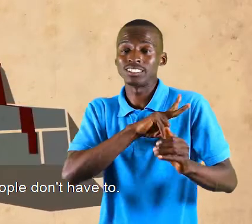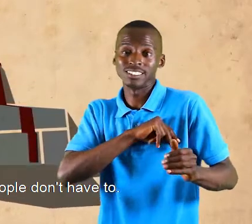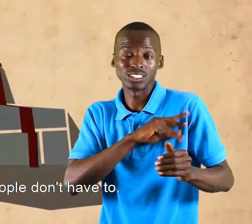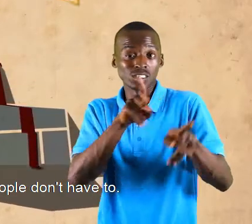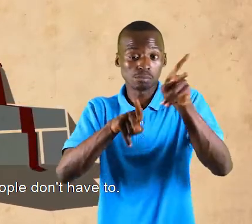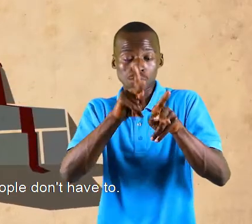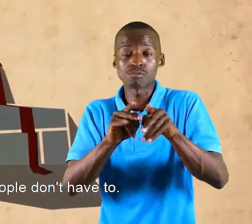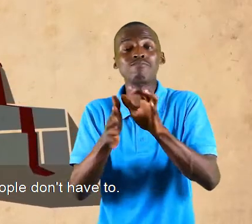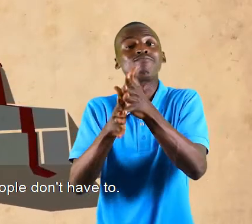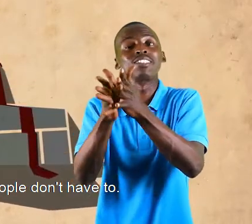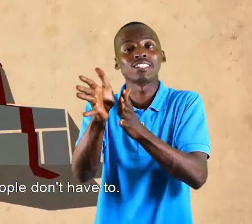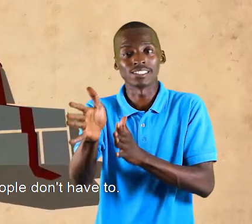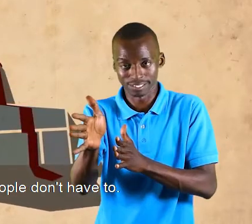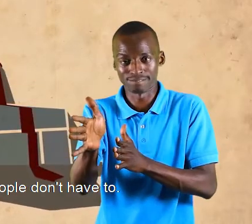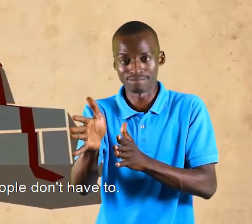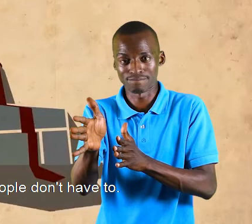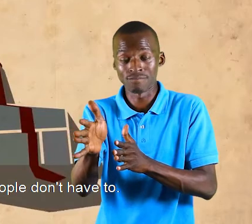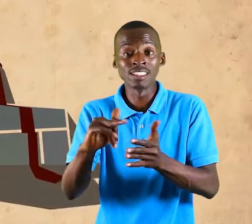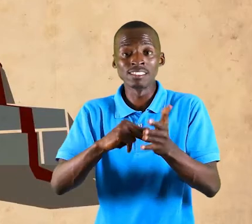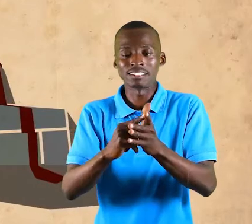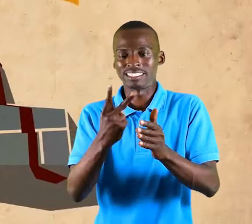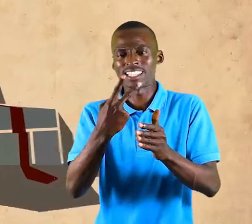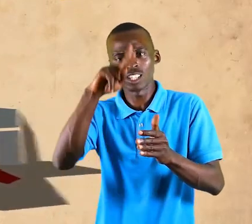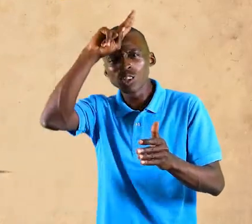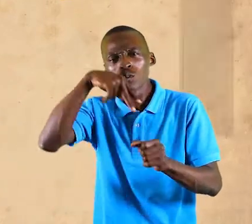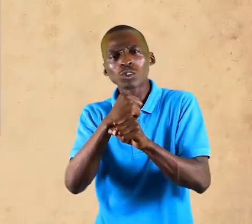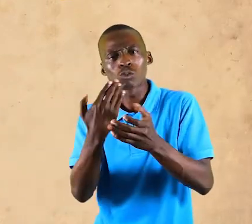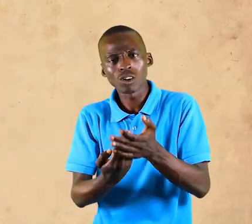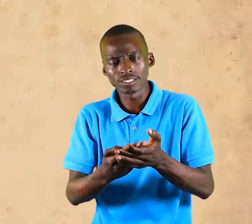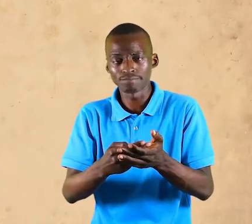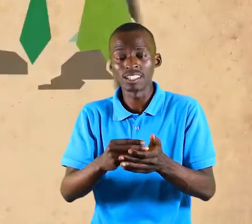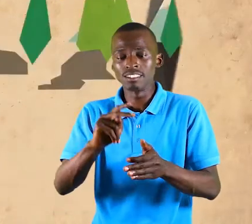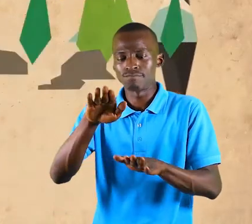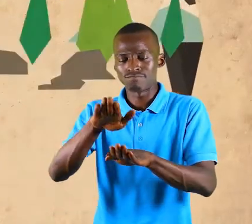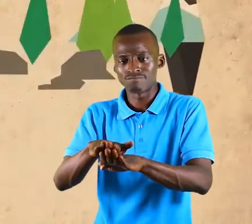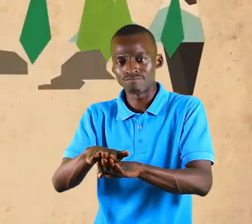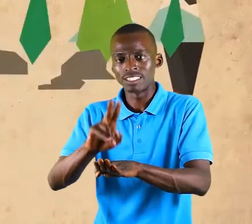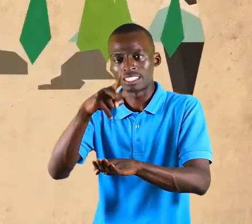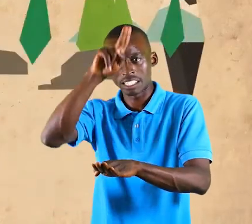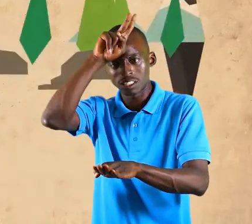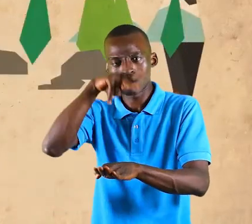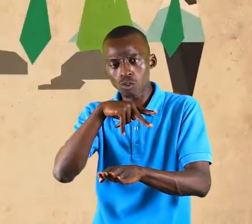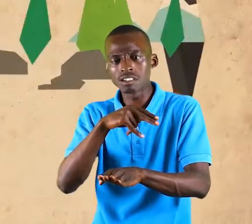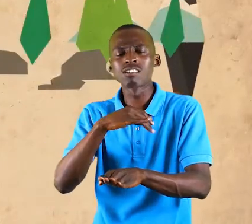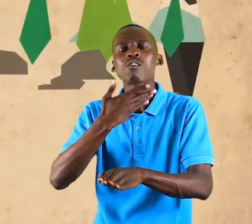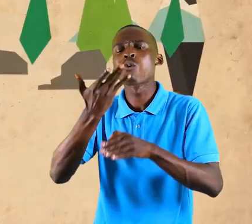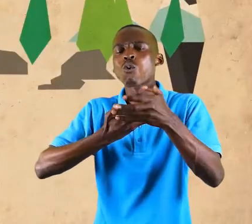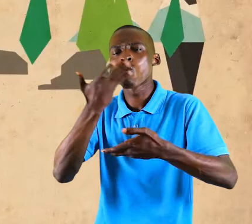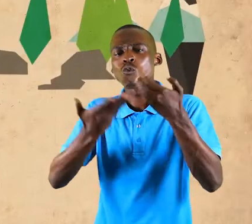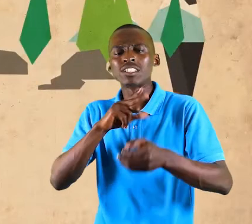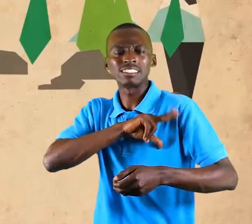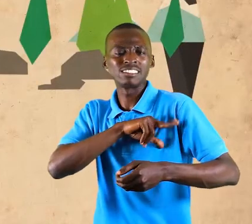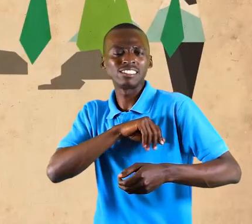Israel's sin so that the people don't have to. That leaves the second goat. Yeah, the priest puts his hands on it, and then he confesses